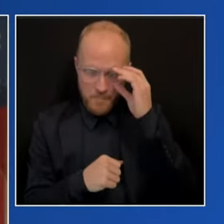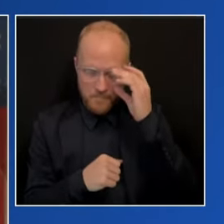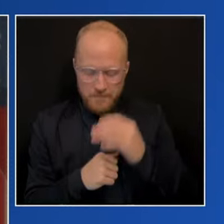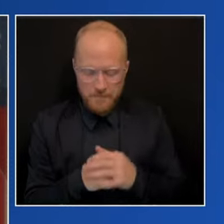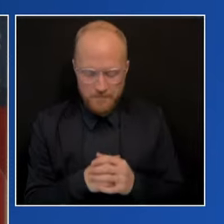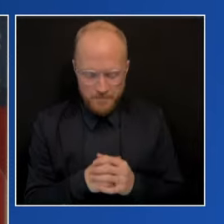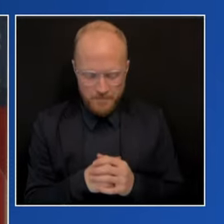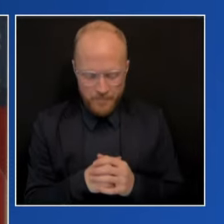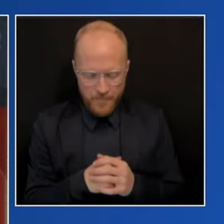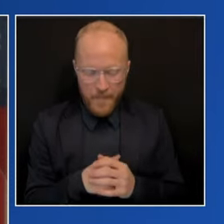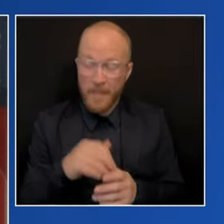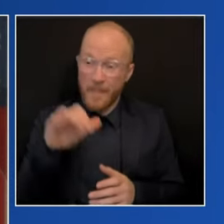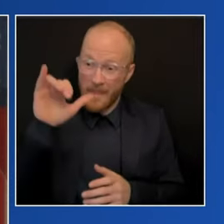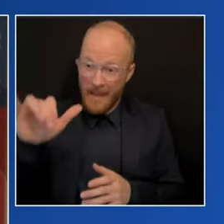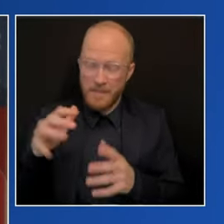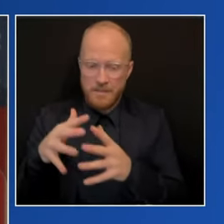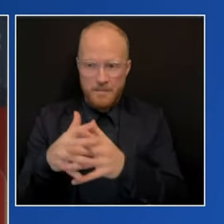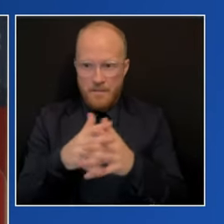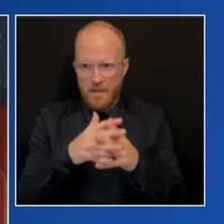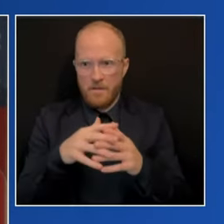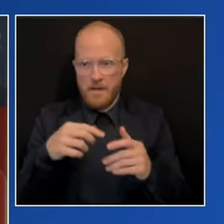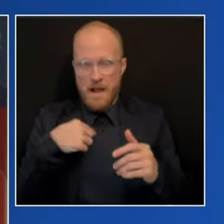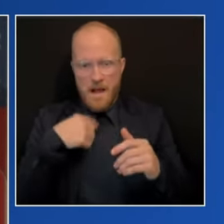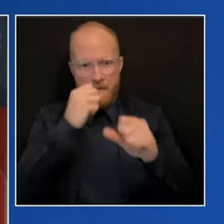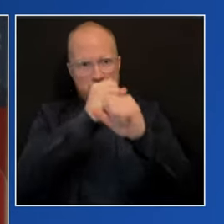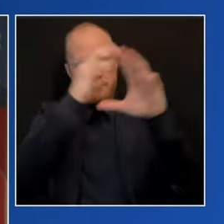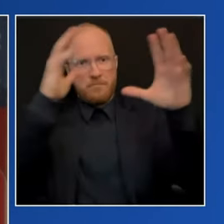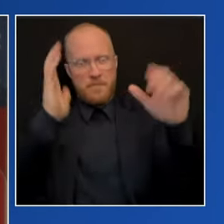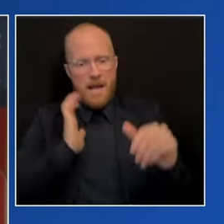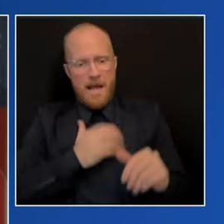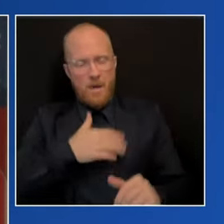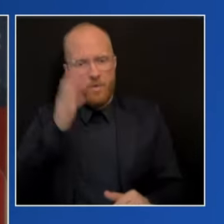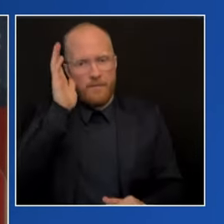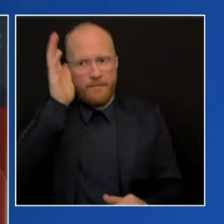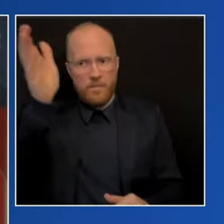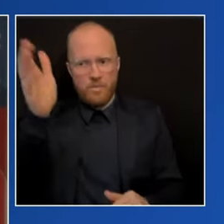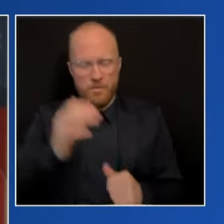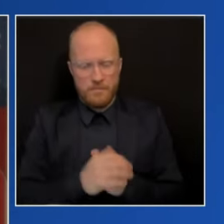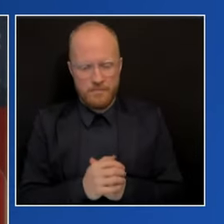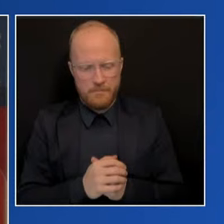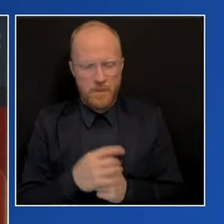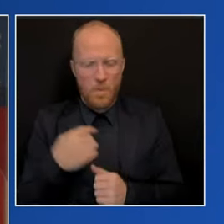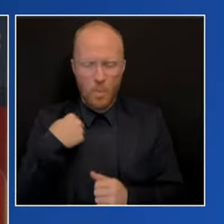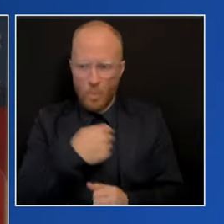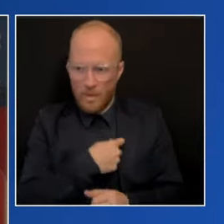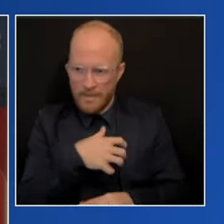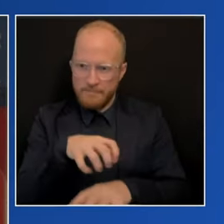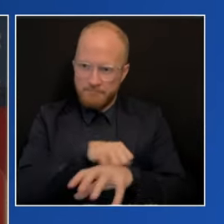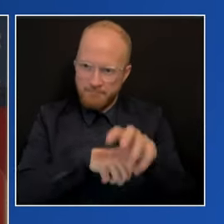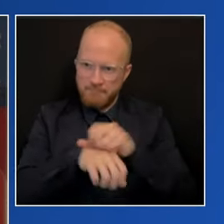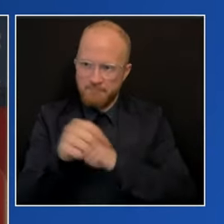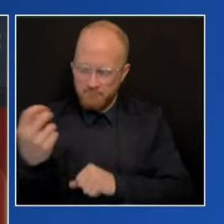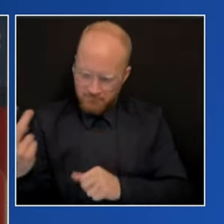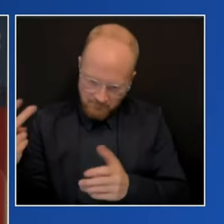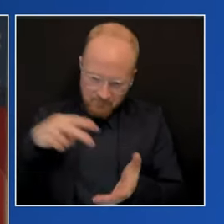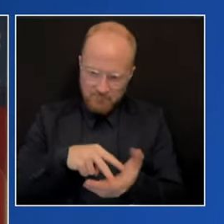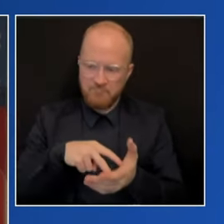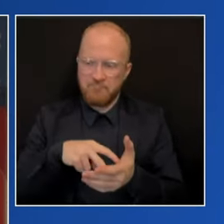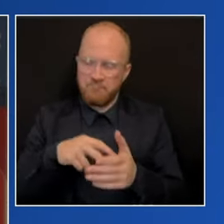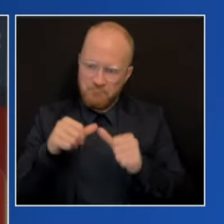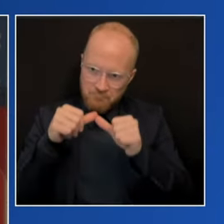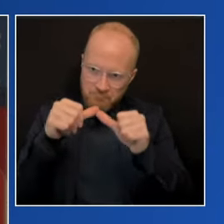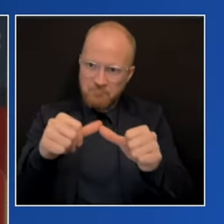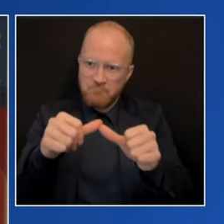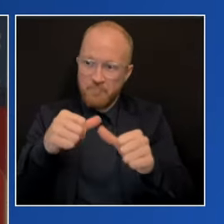That's America I see in our future. We get up. We carry on. We never bow. We